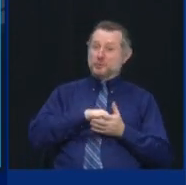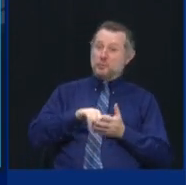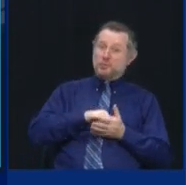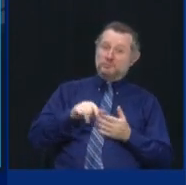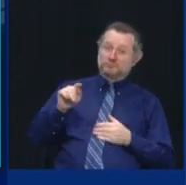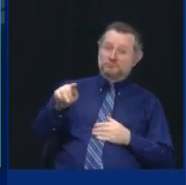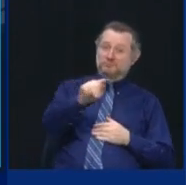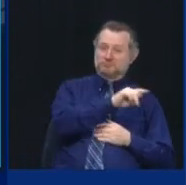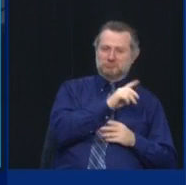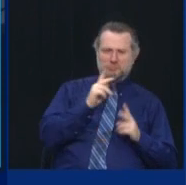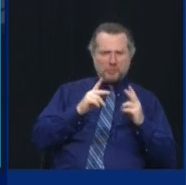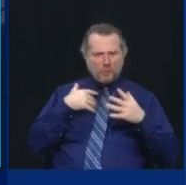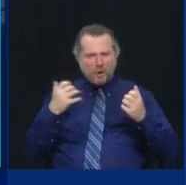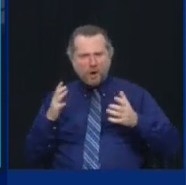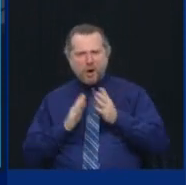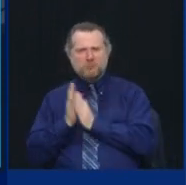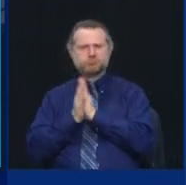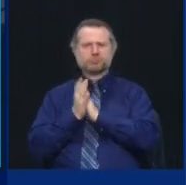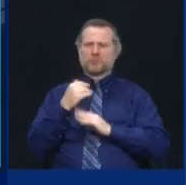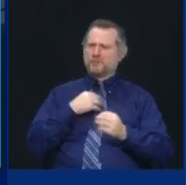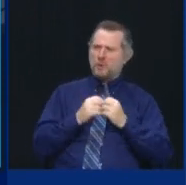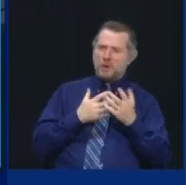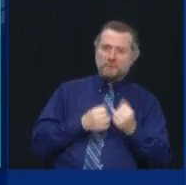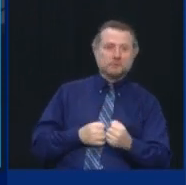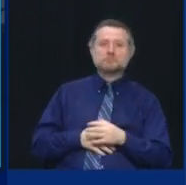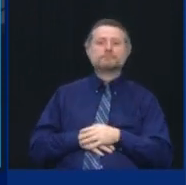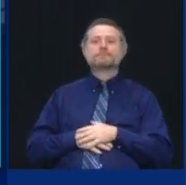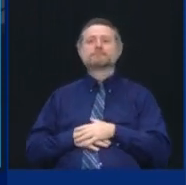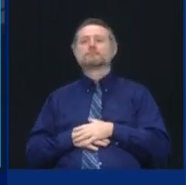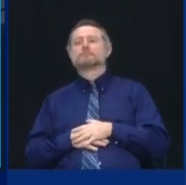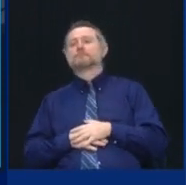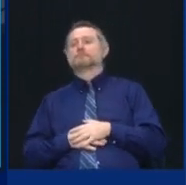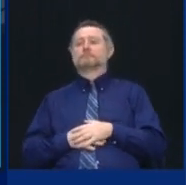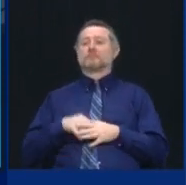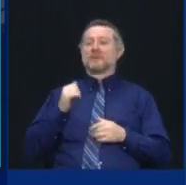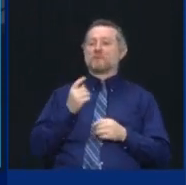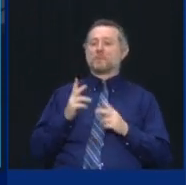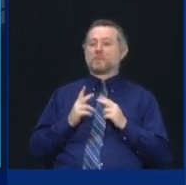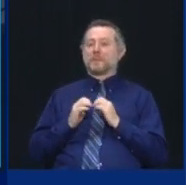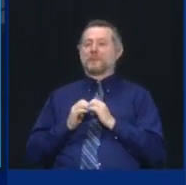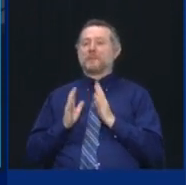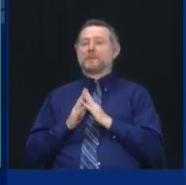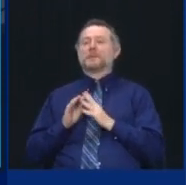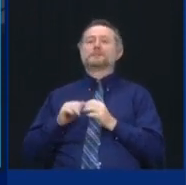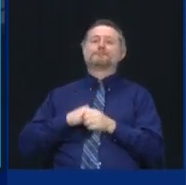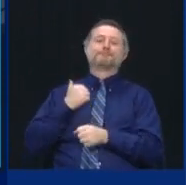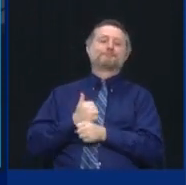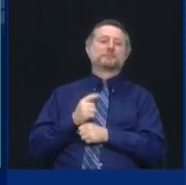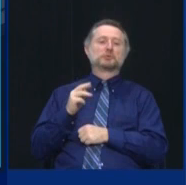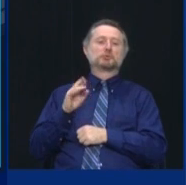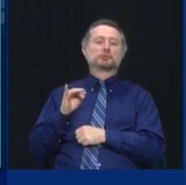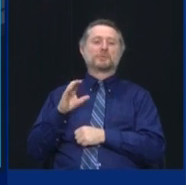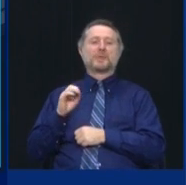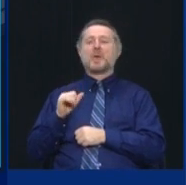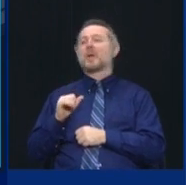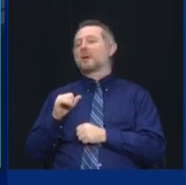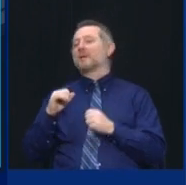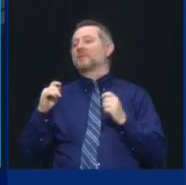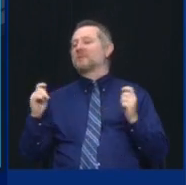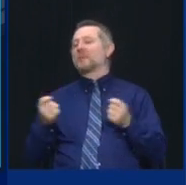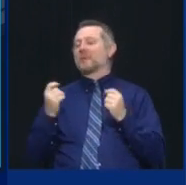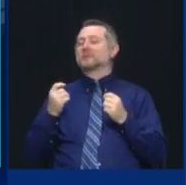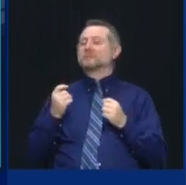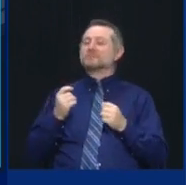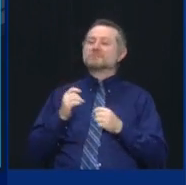gone. Tribeca was formed to bring back the New York spirit,